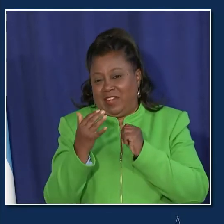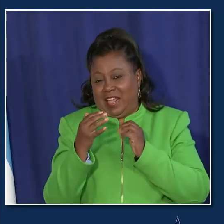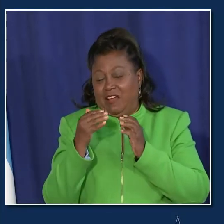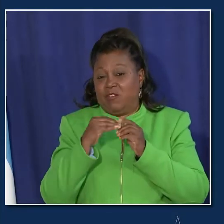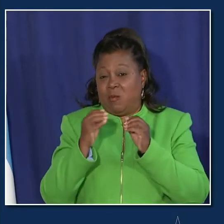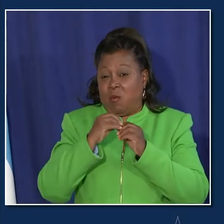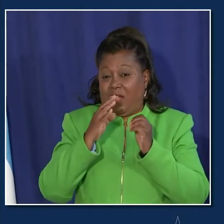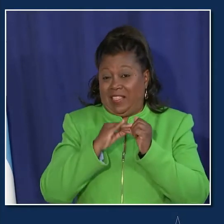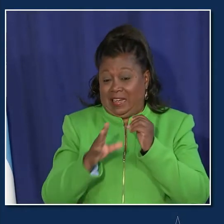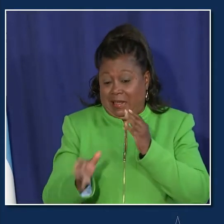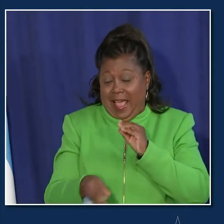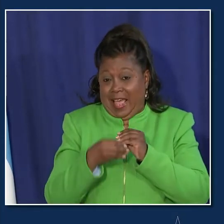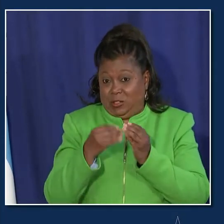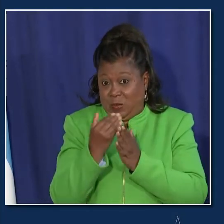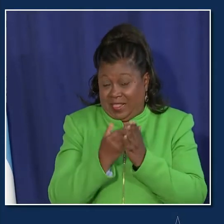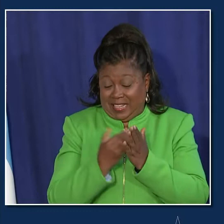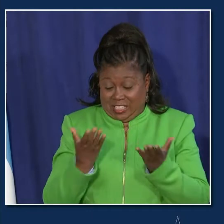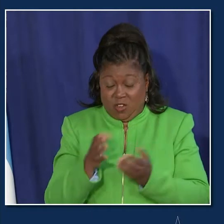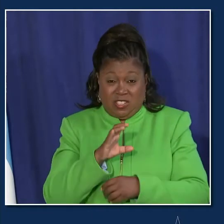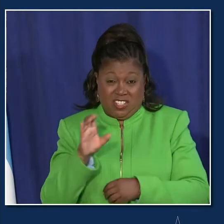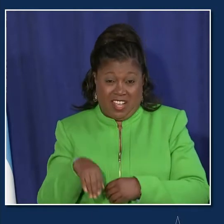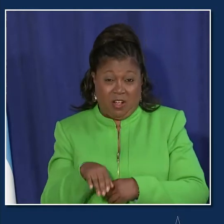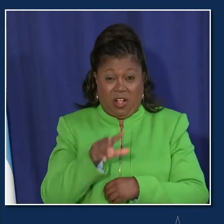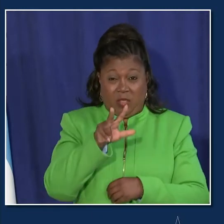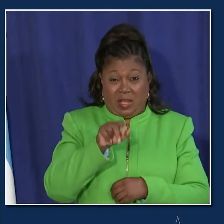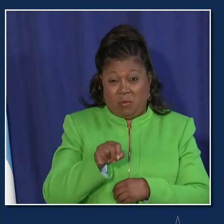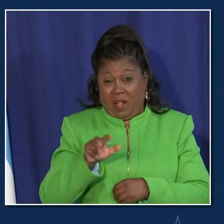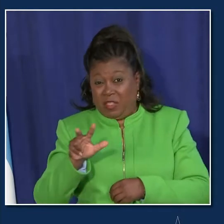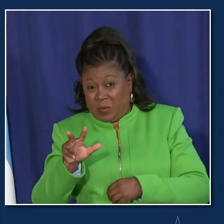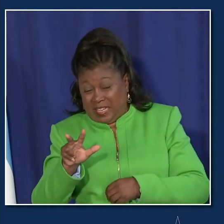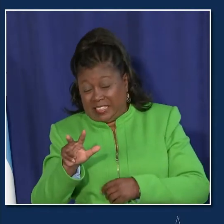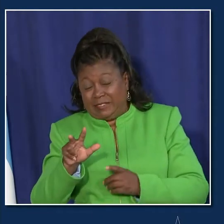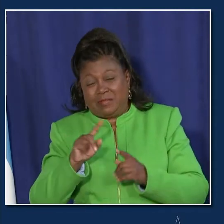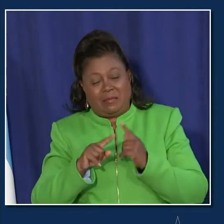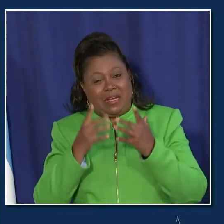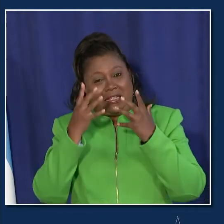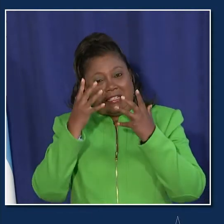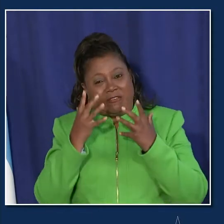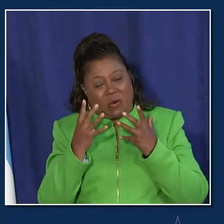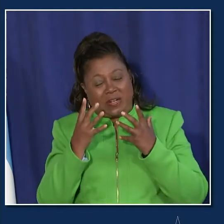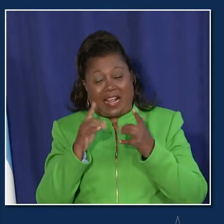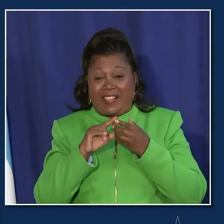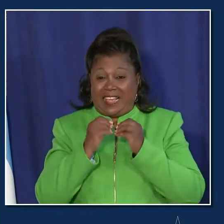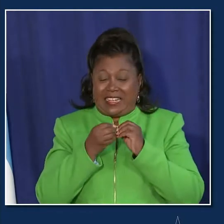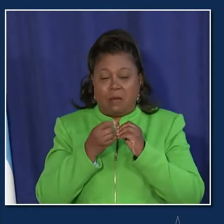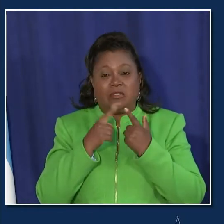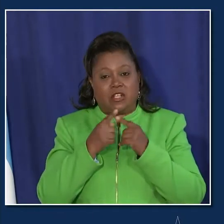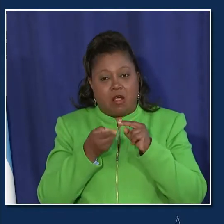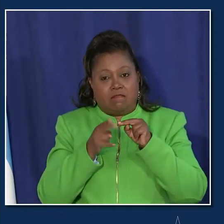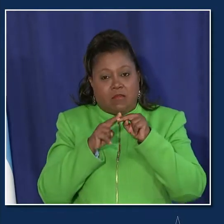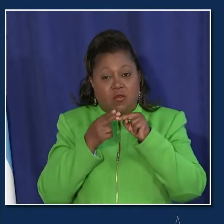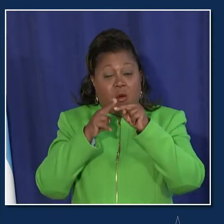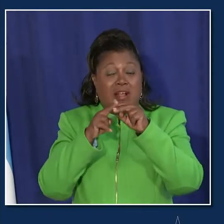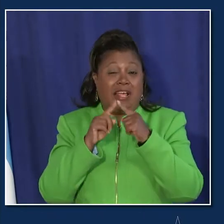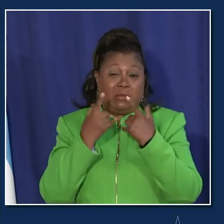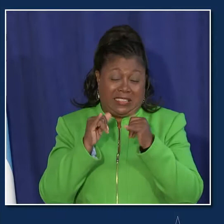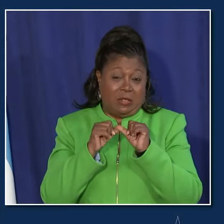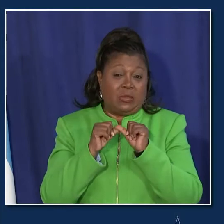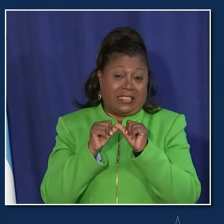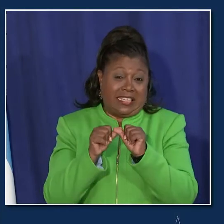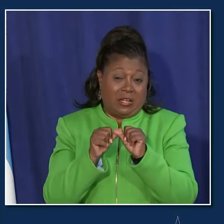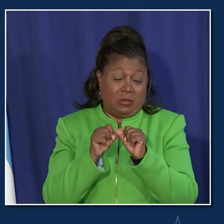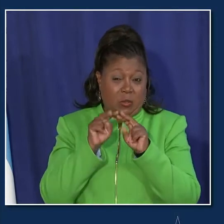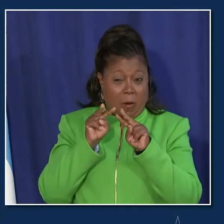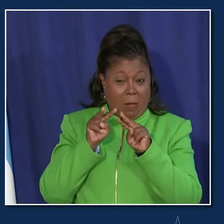per day to get on the list. Here in Chicago, we're at 3.3. But unfortunately, the numbers are going up, and we're going to continue